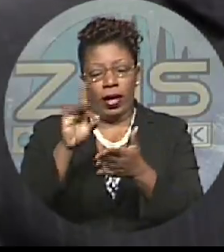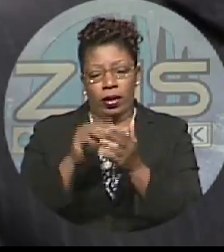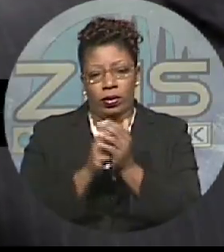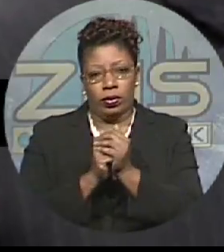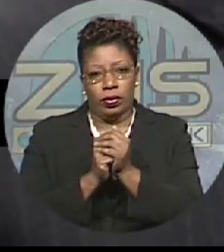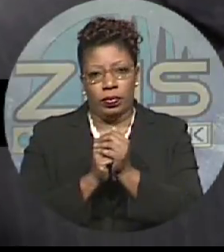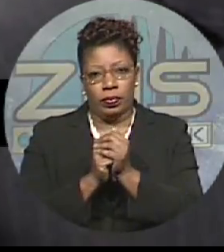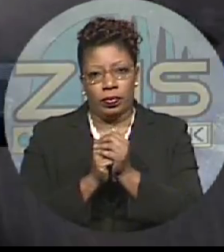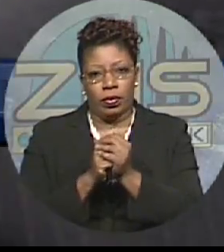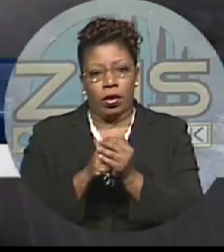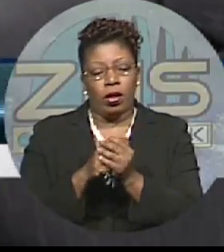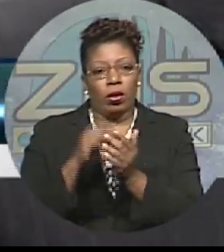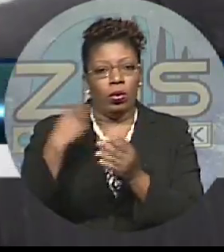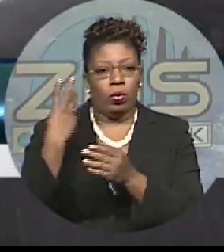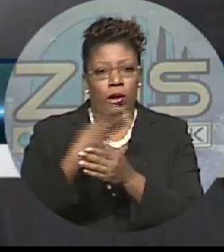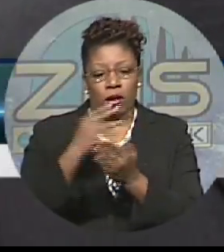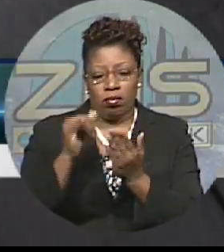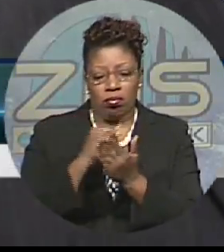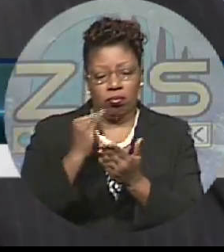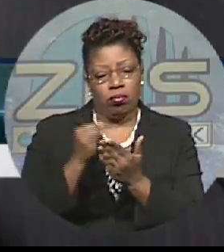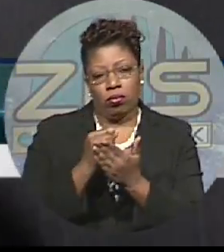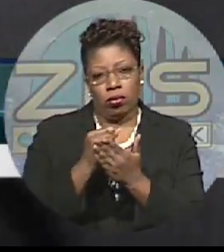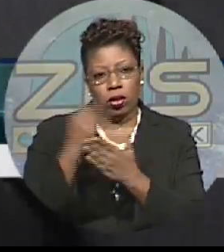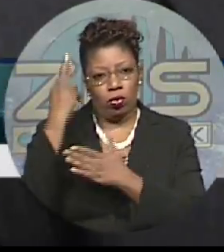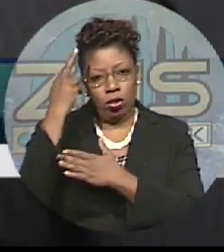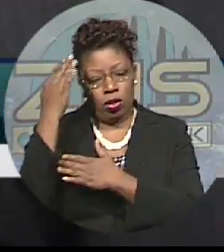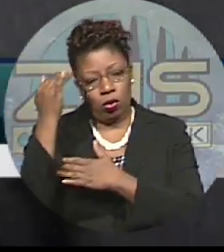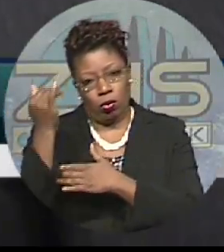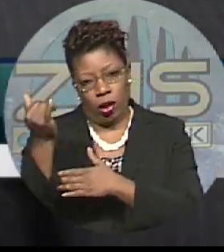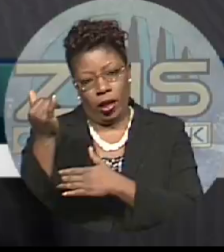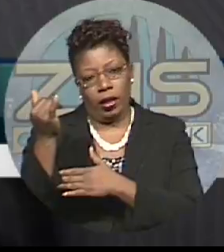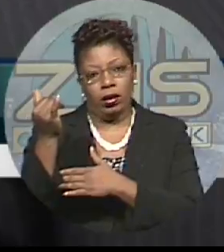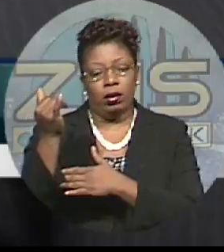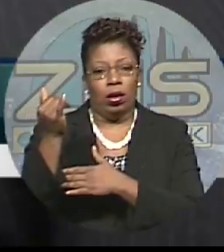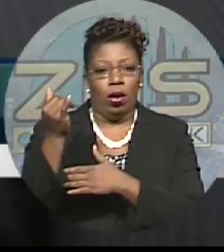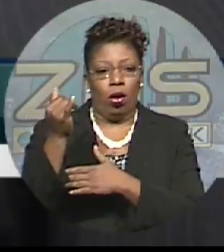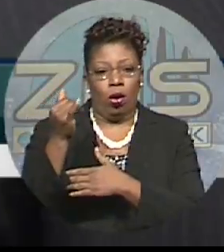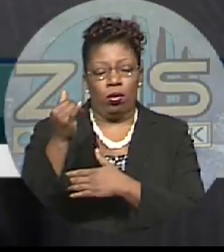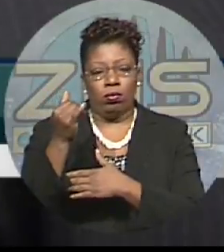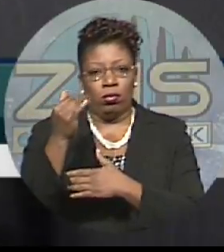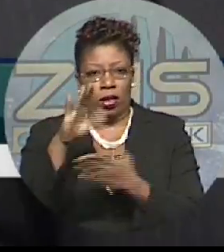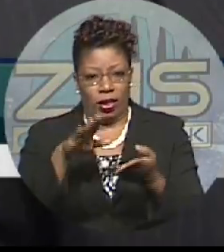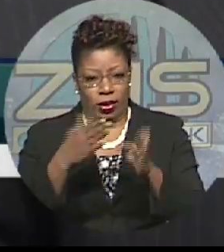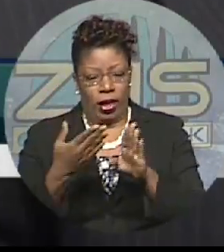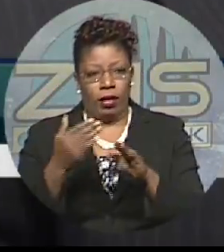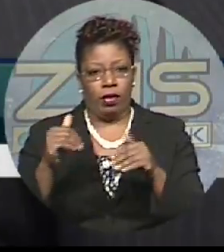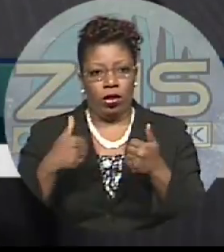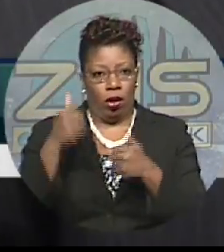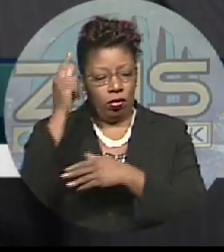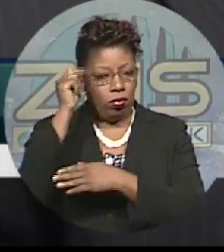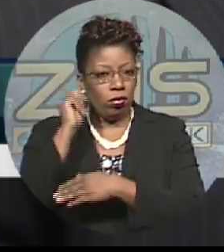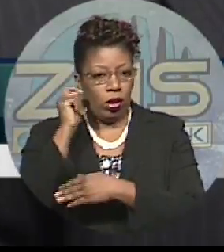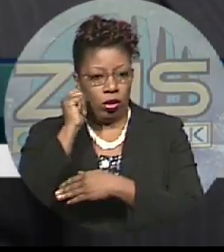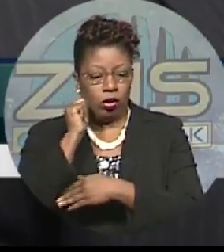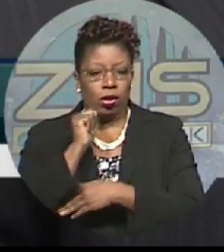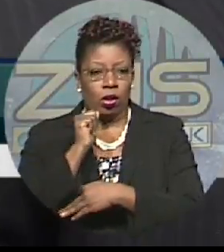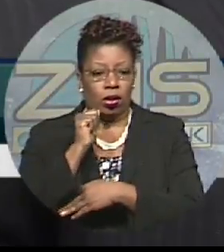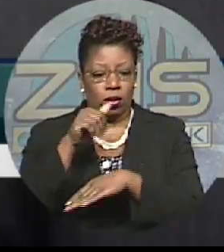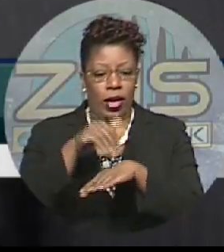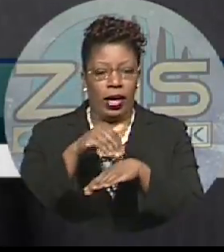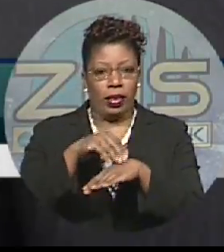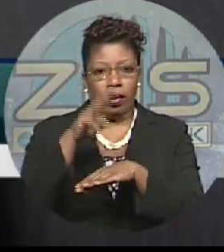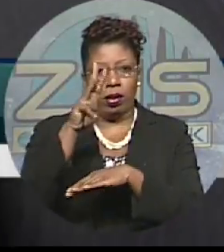the circumstances surrounding the death of a young lady here at the Willimae